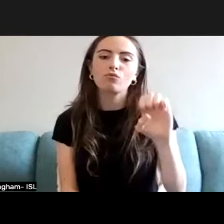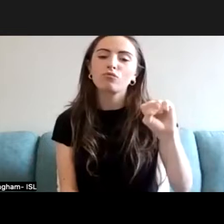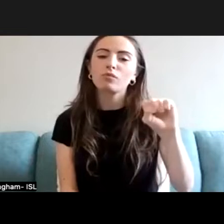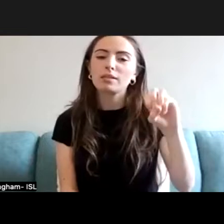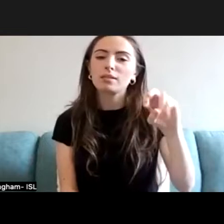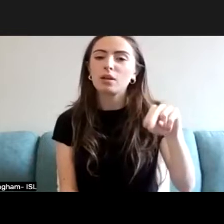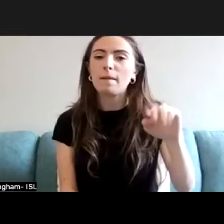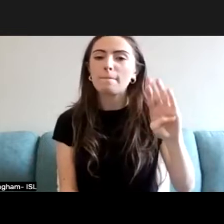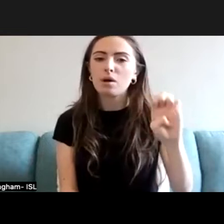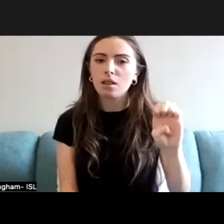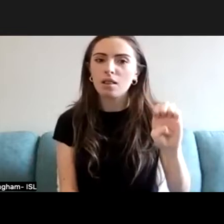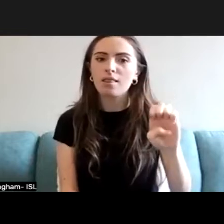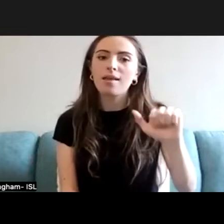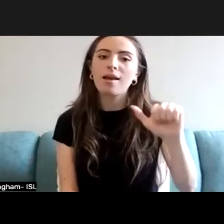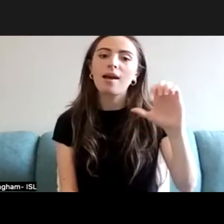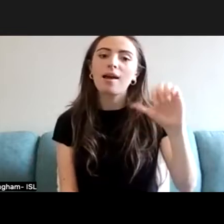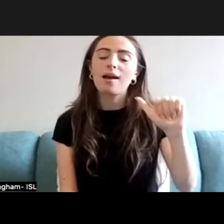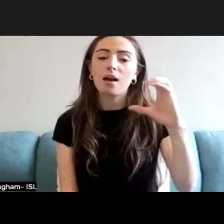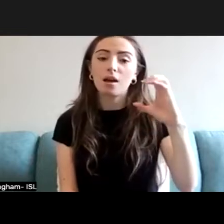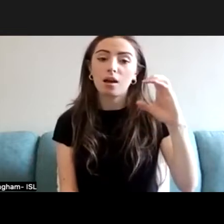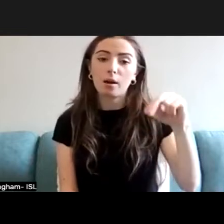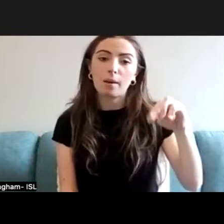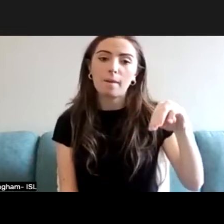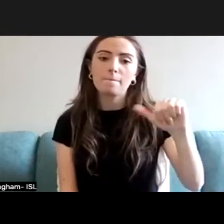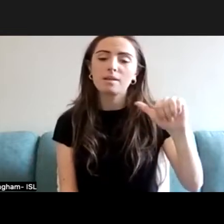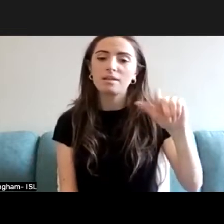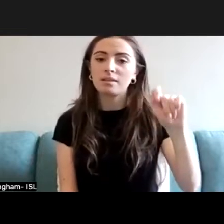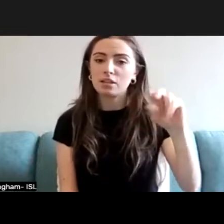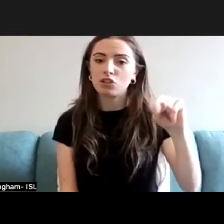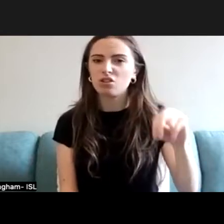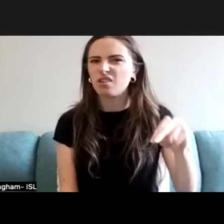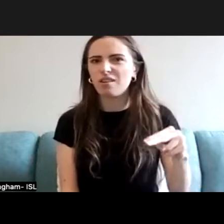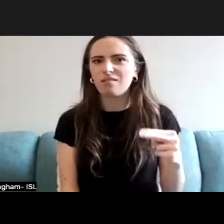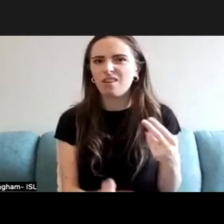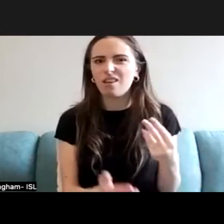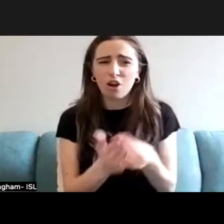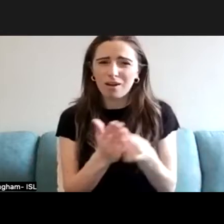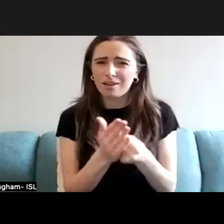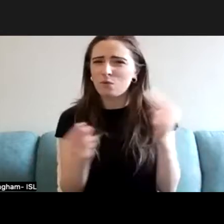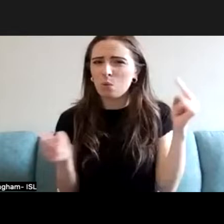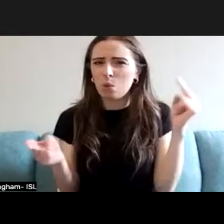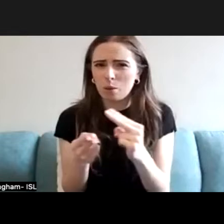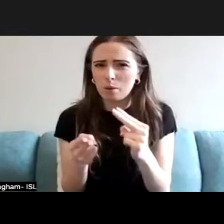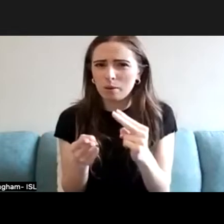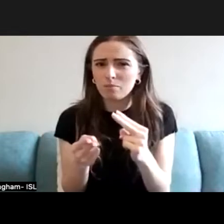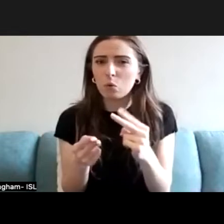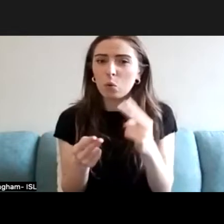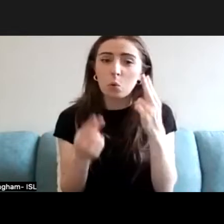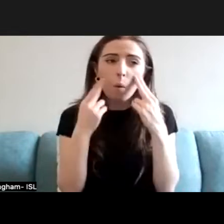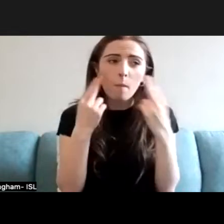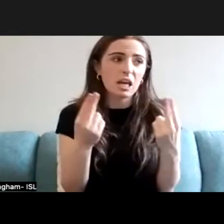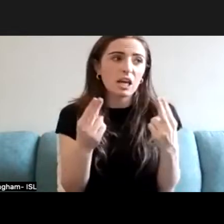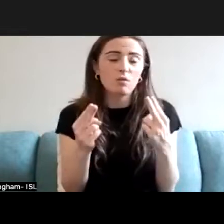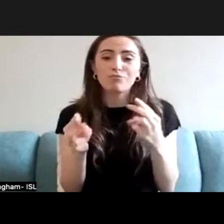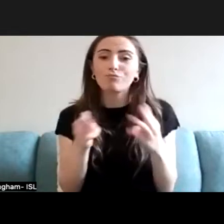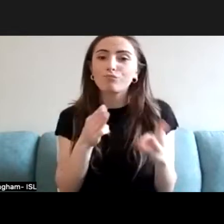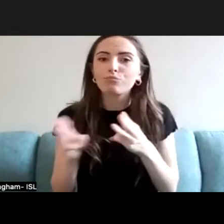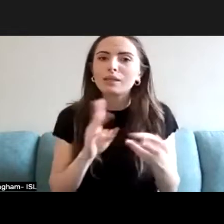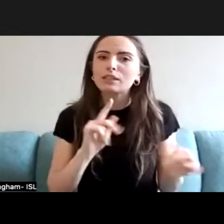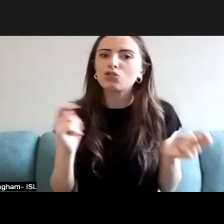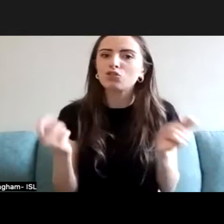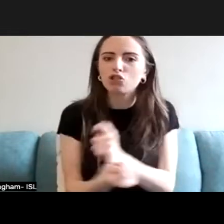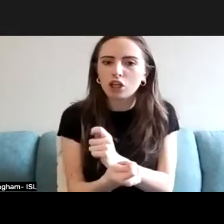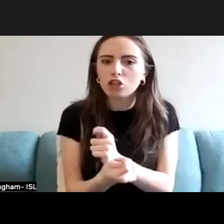employer very little or nothing. In fact, they're actually really about practical changes in how we perhaps